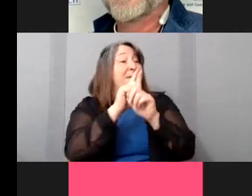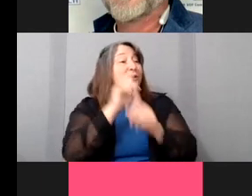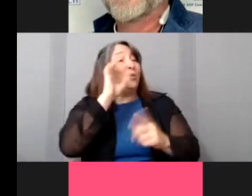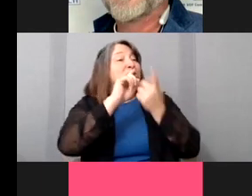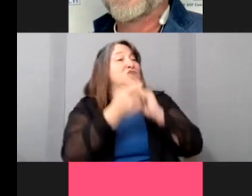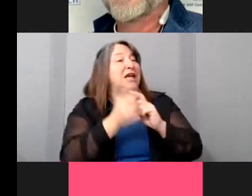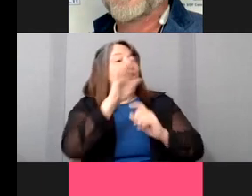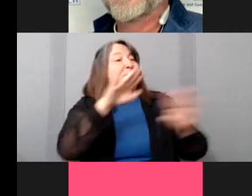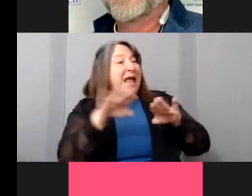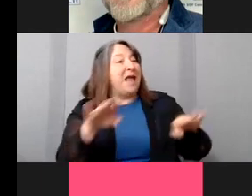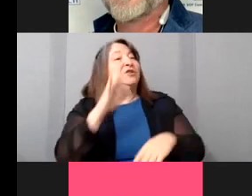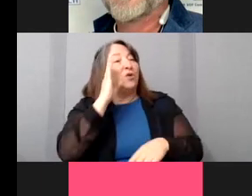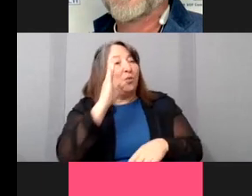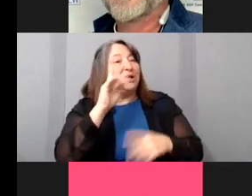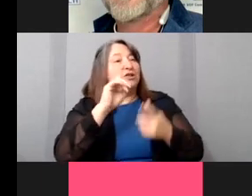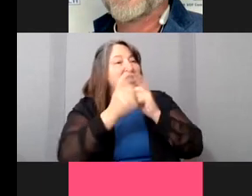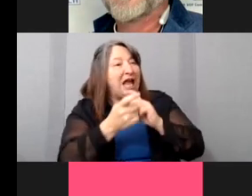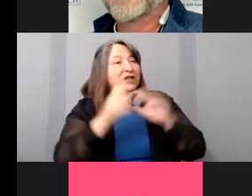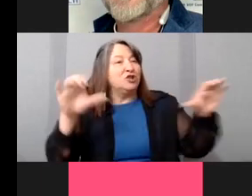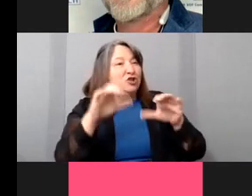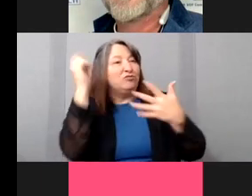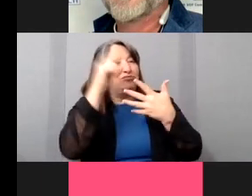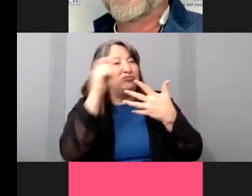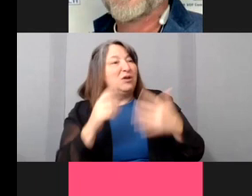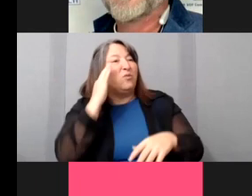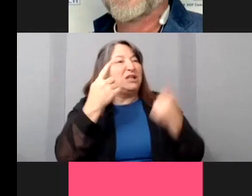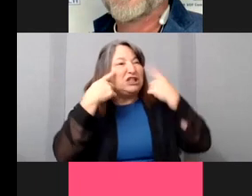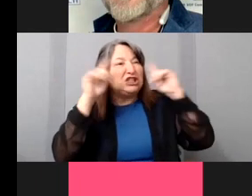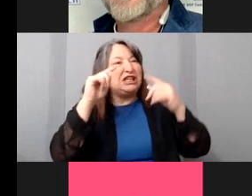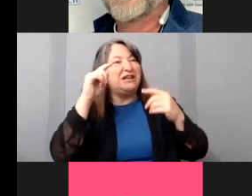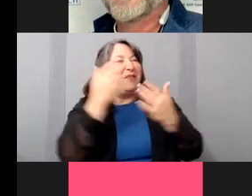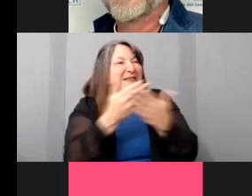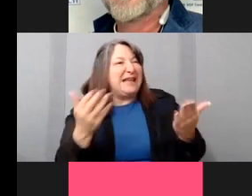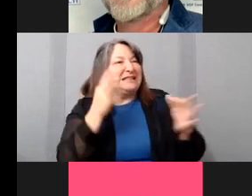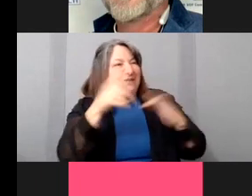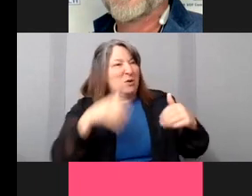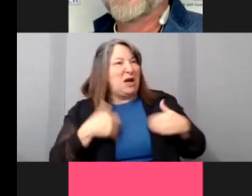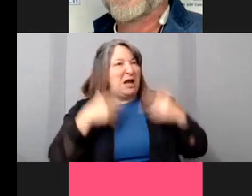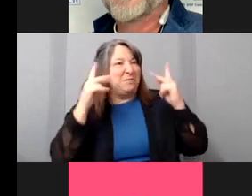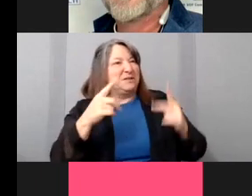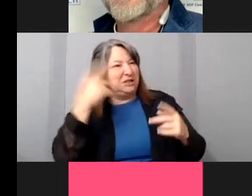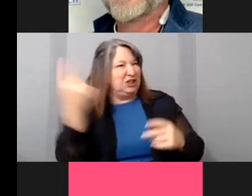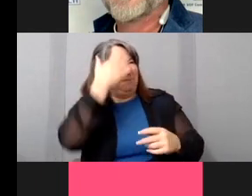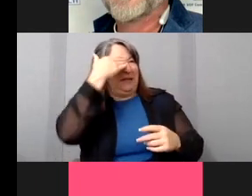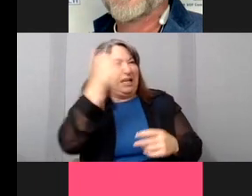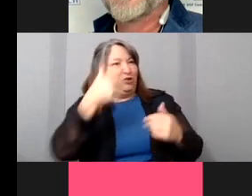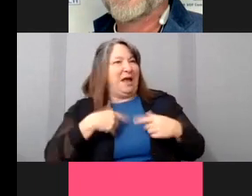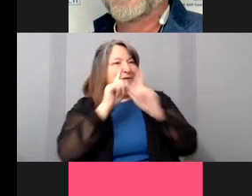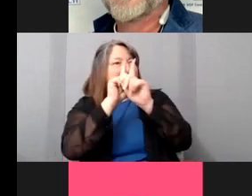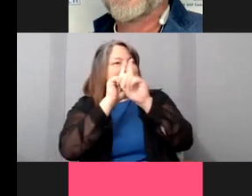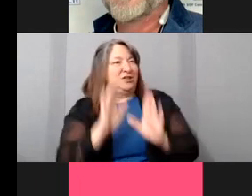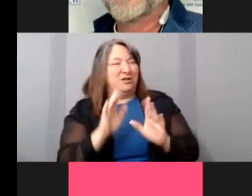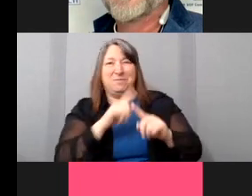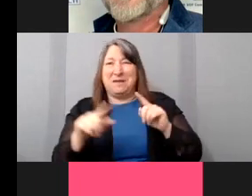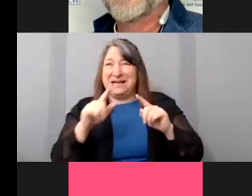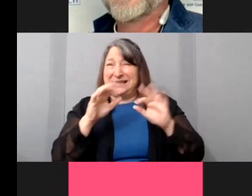certain behaviors or do certain things or achieve certain things if you're that young person, but they can't really explain